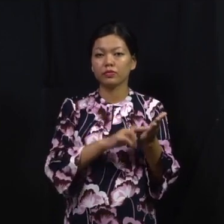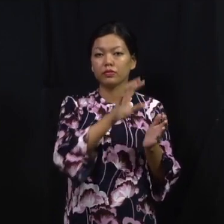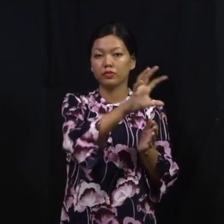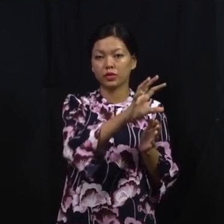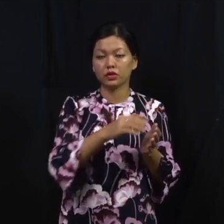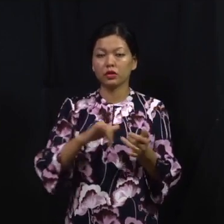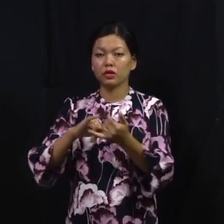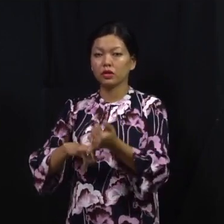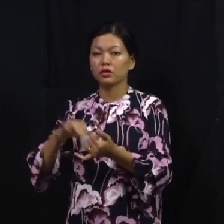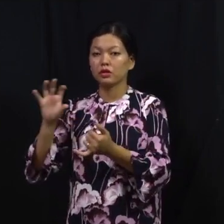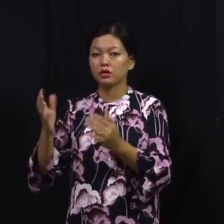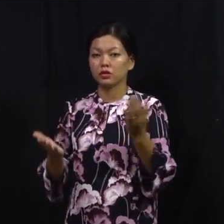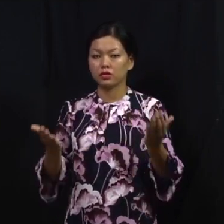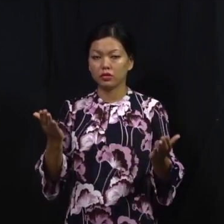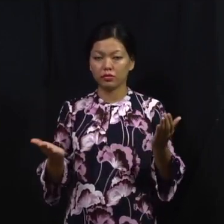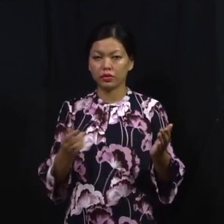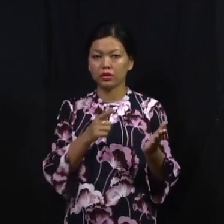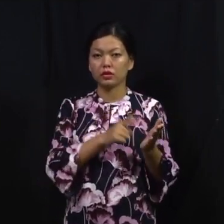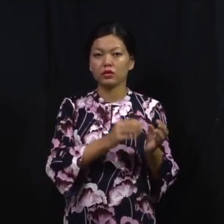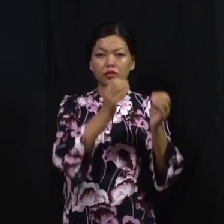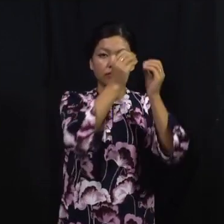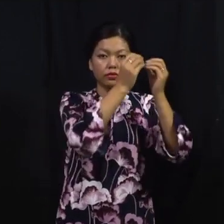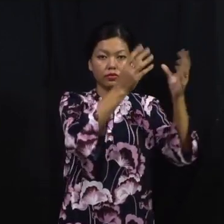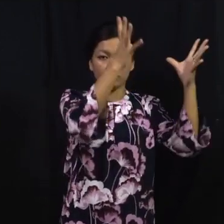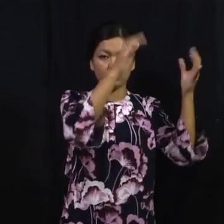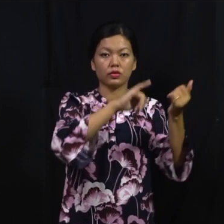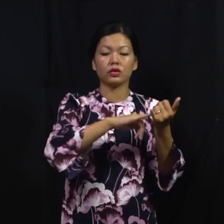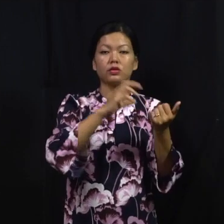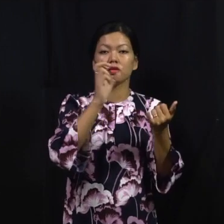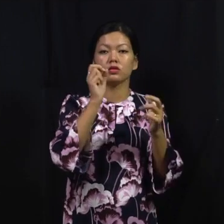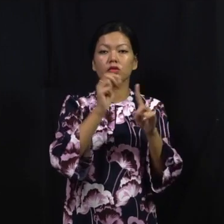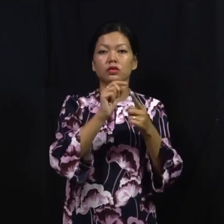in scope, okay, but state is a defined